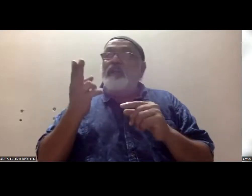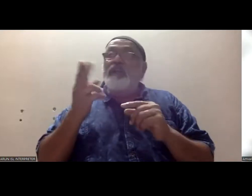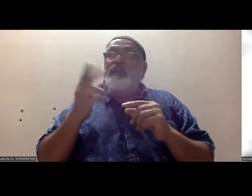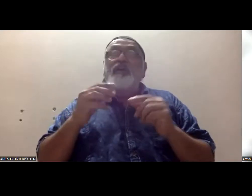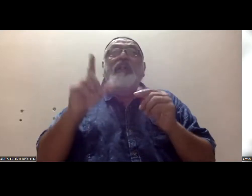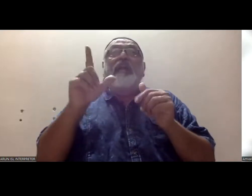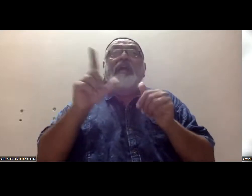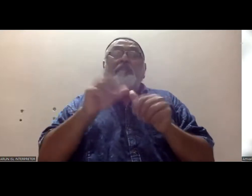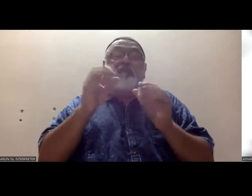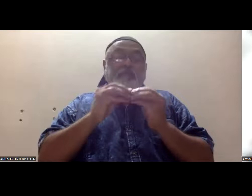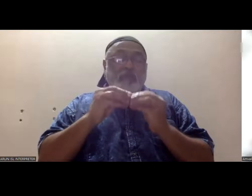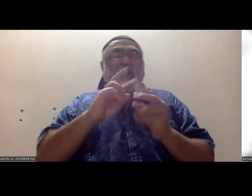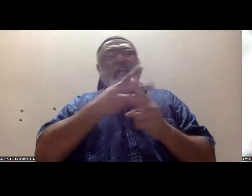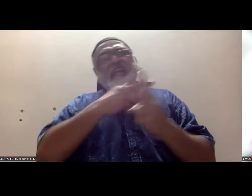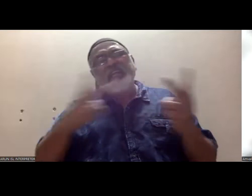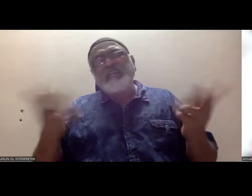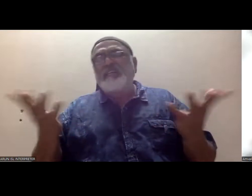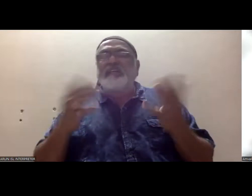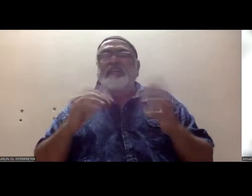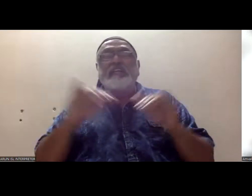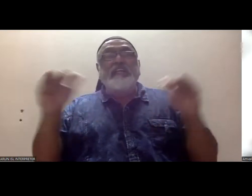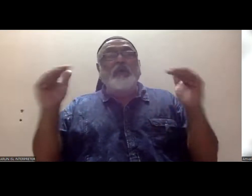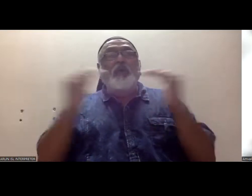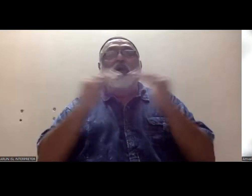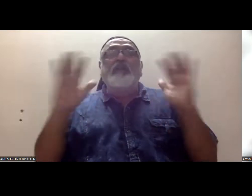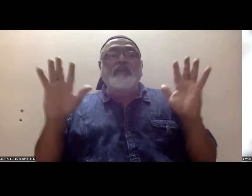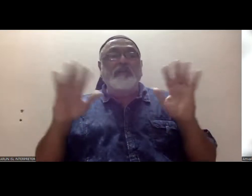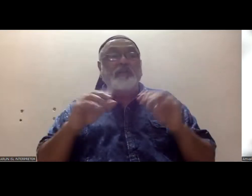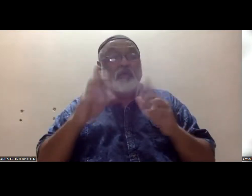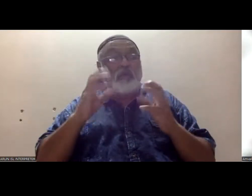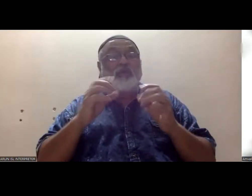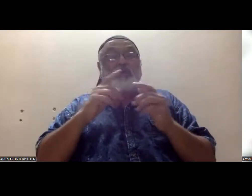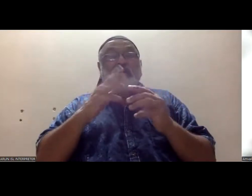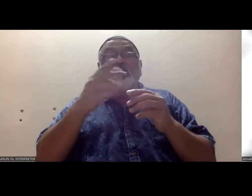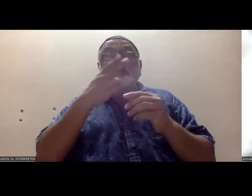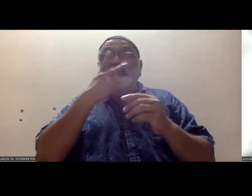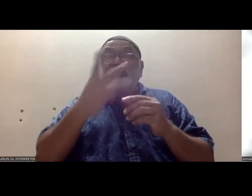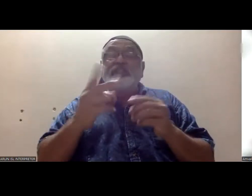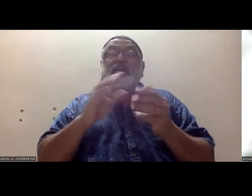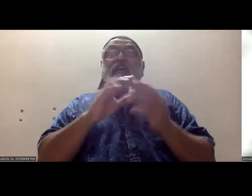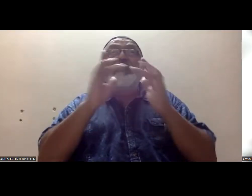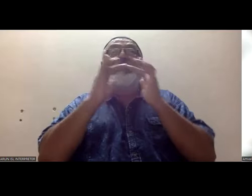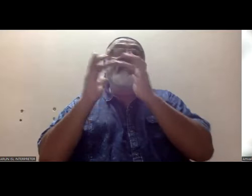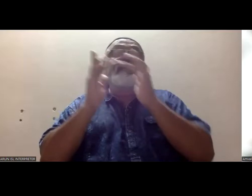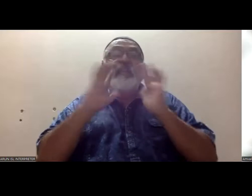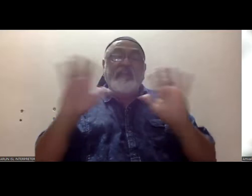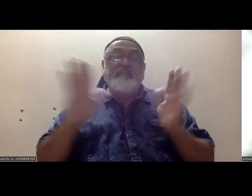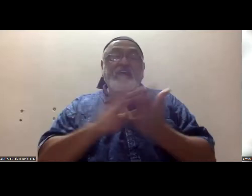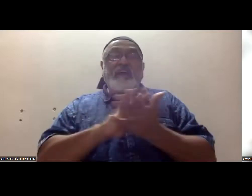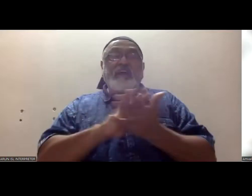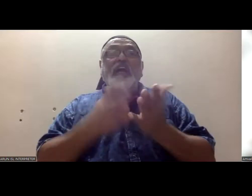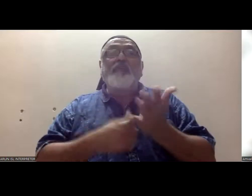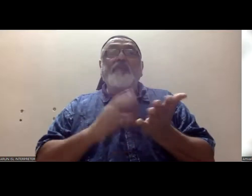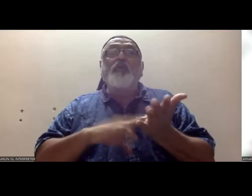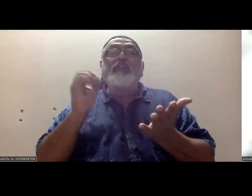apply everywhere. But if you really want to go through the harmonized guideline, it's available on the net. You can look it up, and